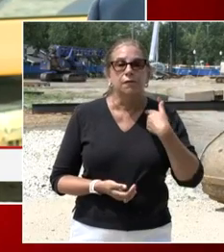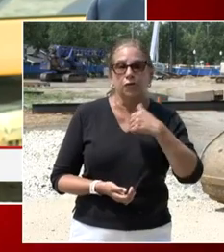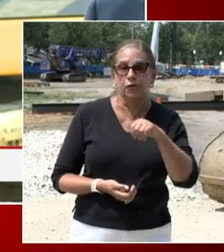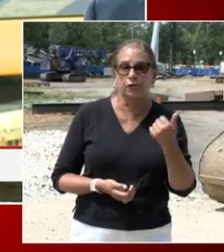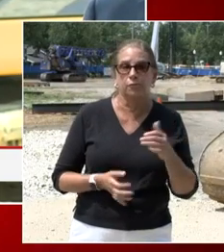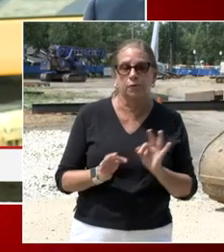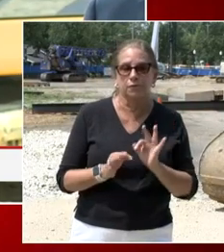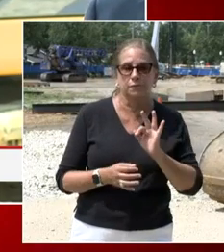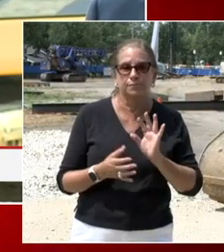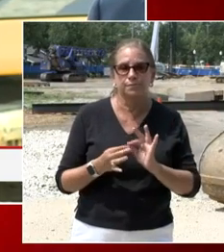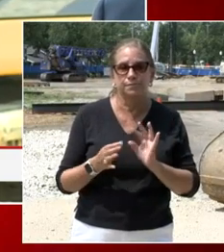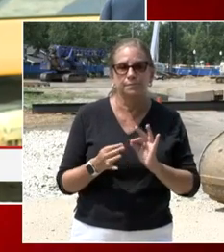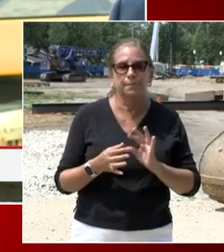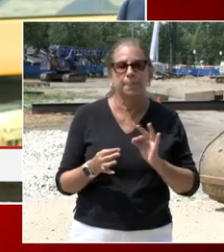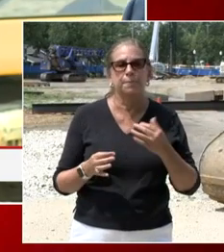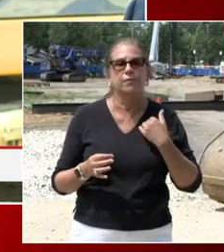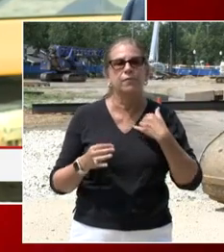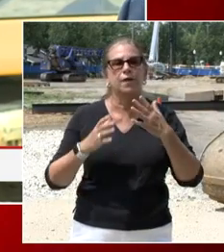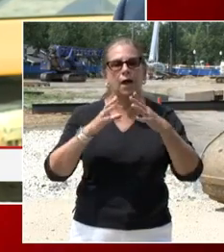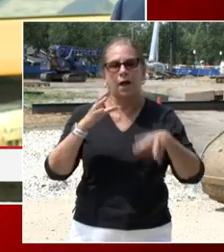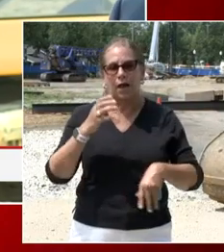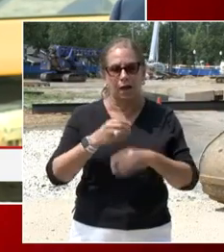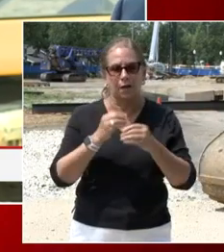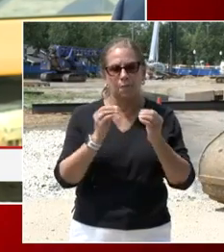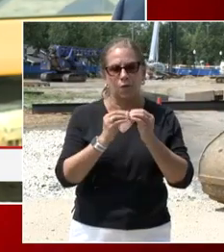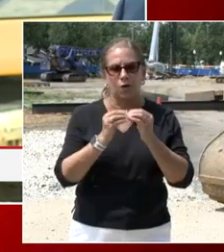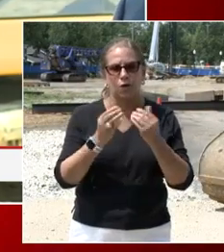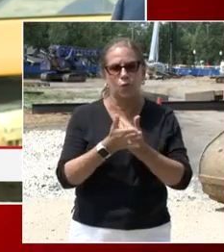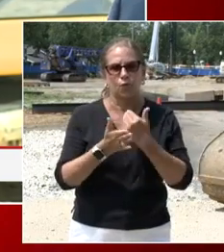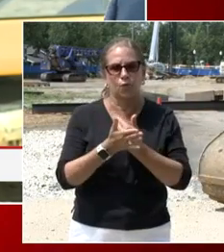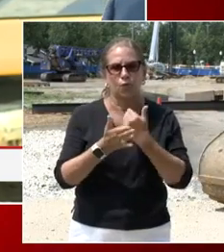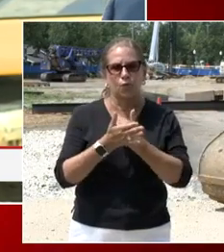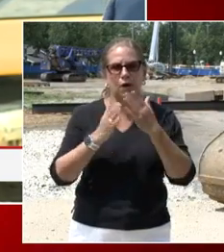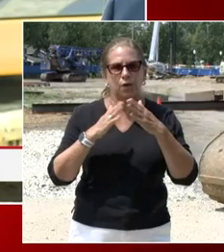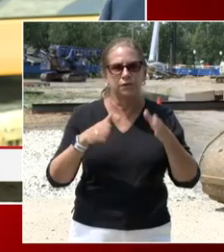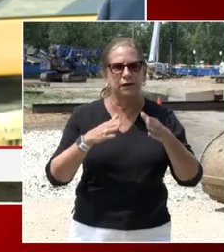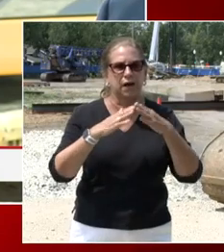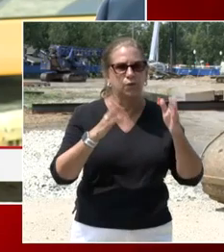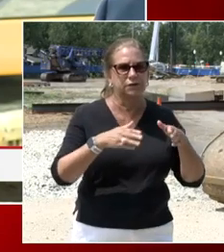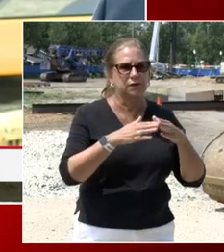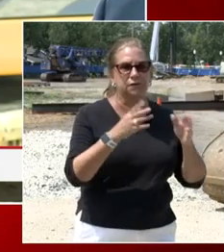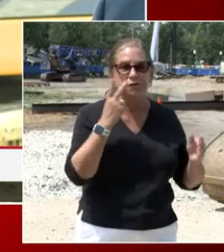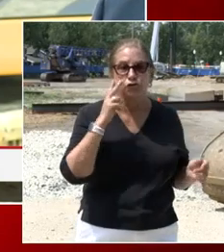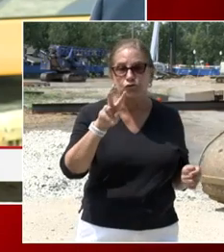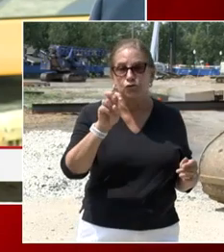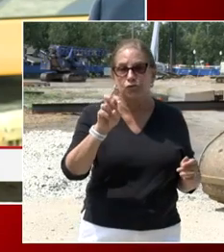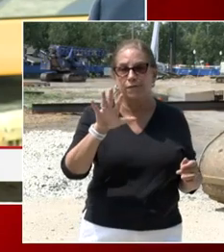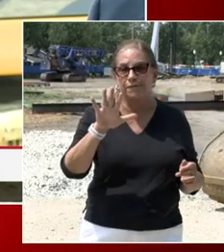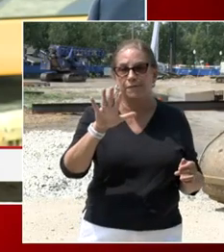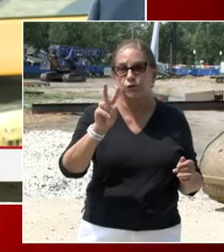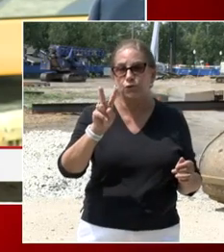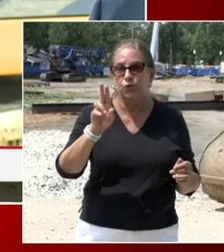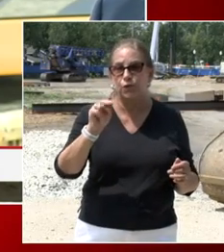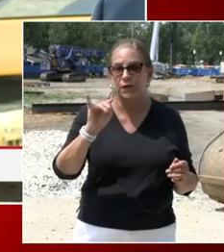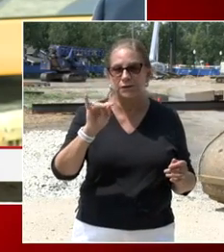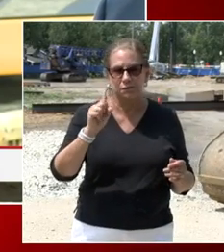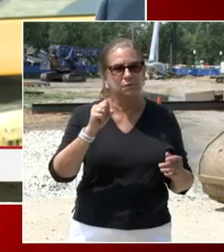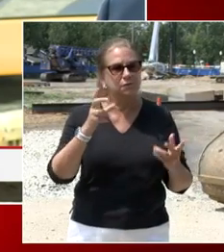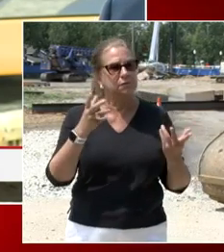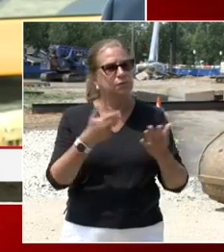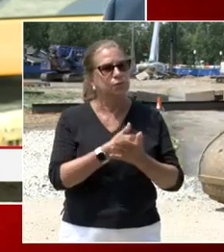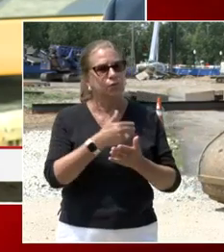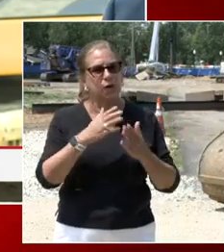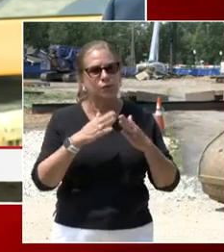added housing back to the campus so that you see 252 units of housing. And then we'll follow it up with